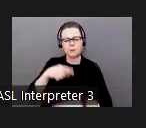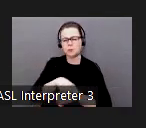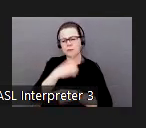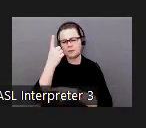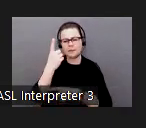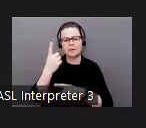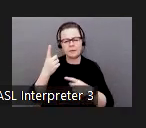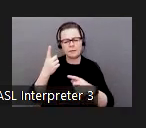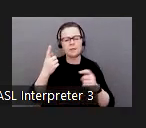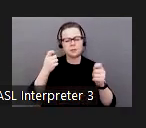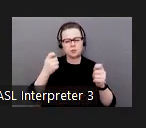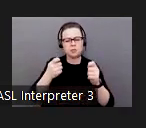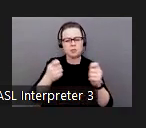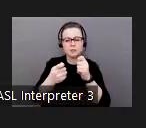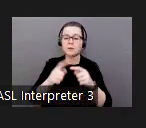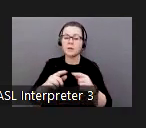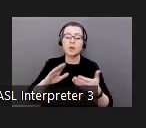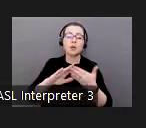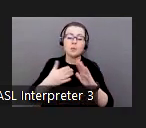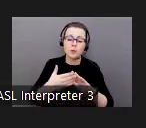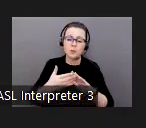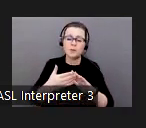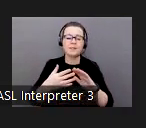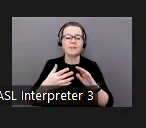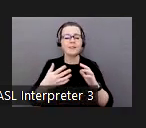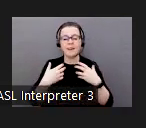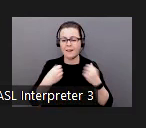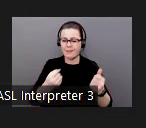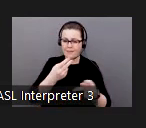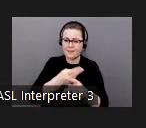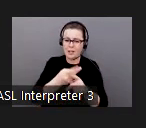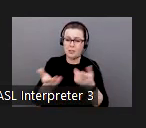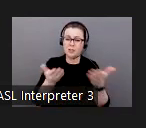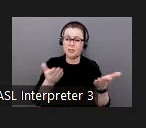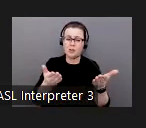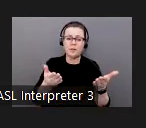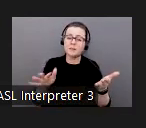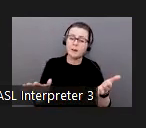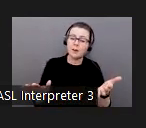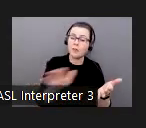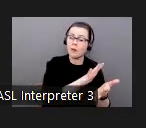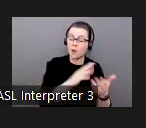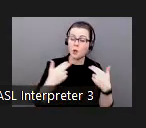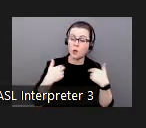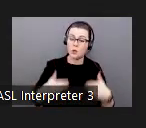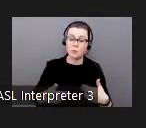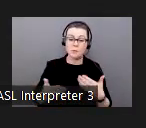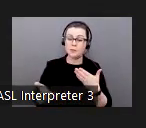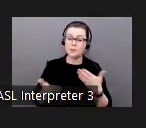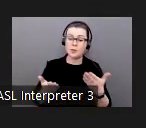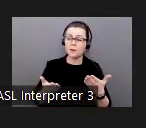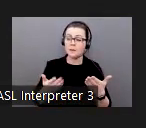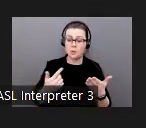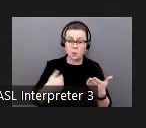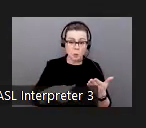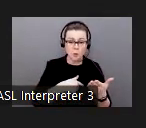healthcare people across sort of human services, we're still really not educating on domestic violence in